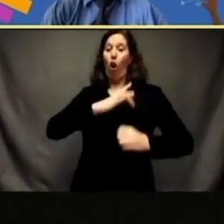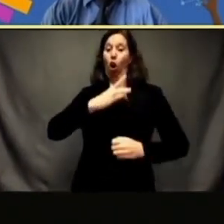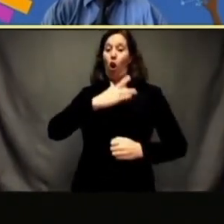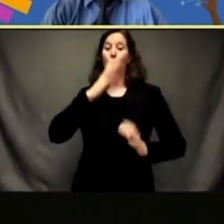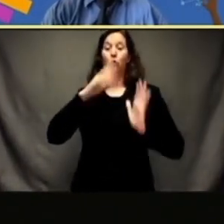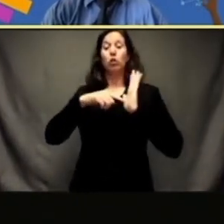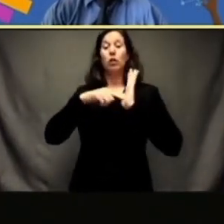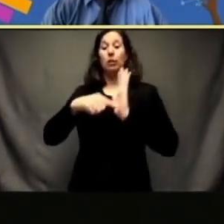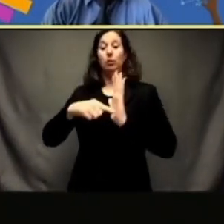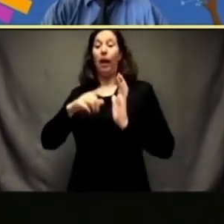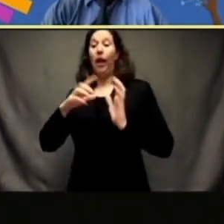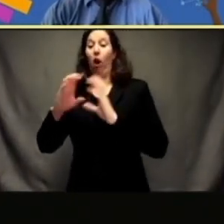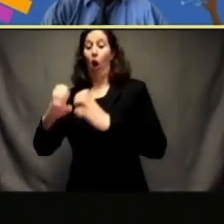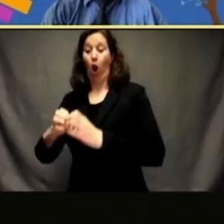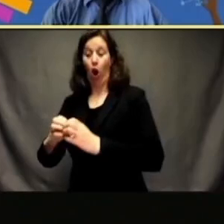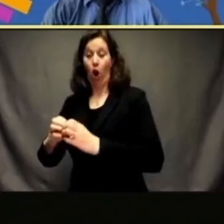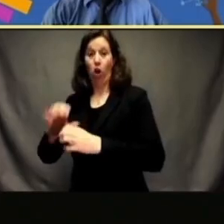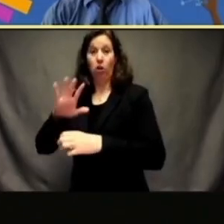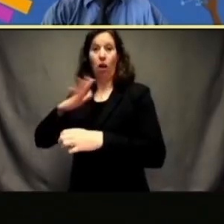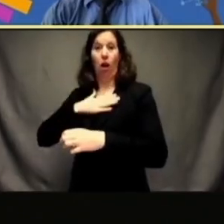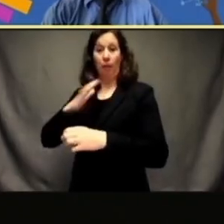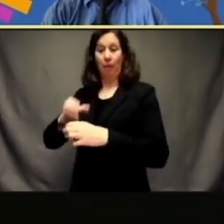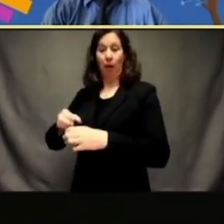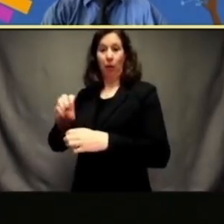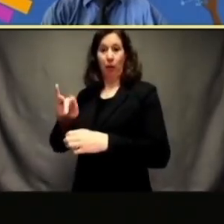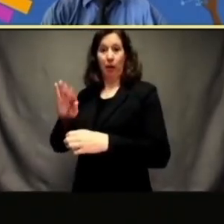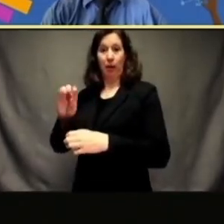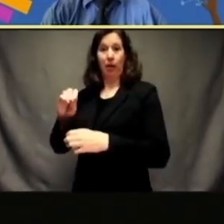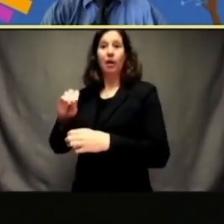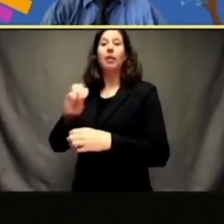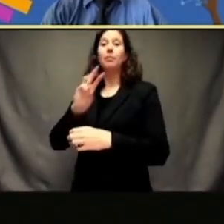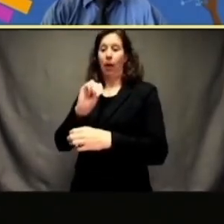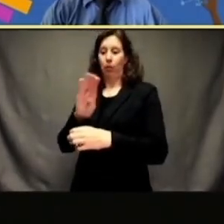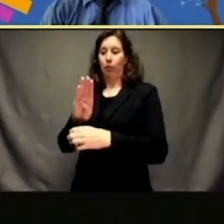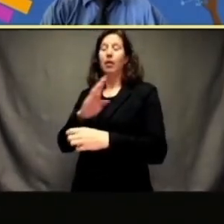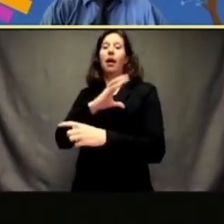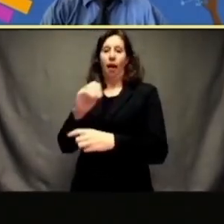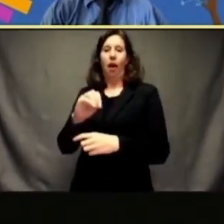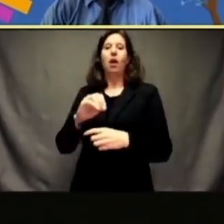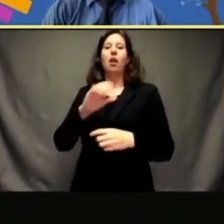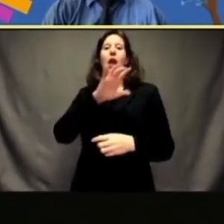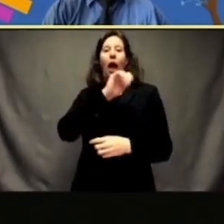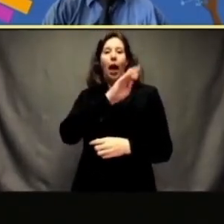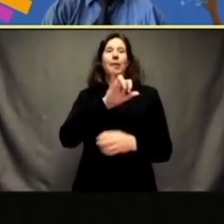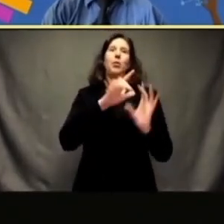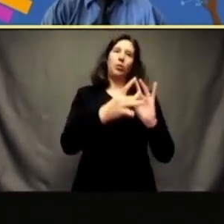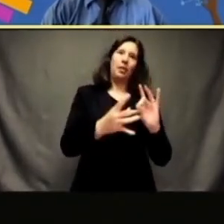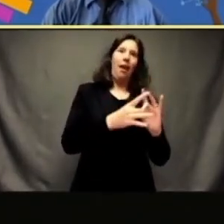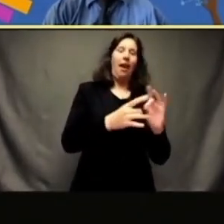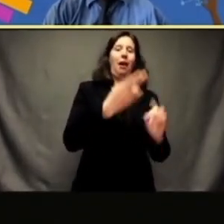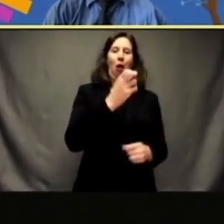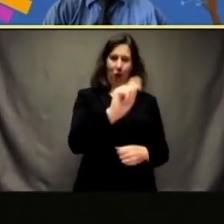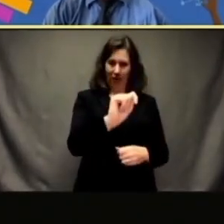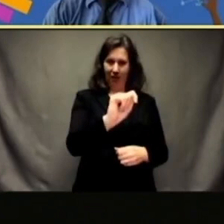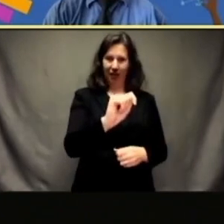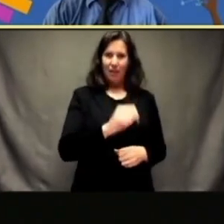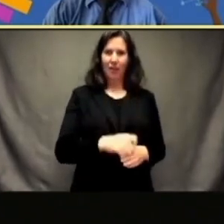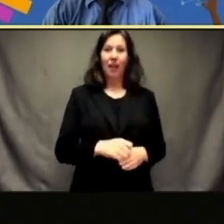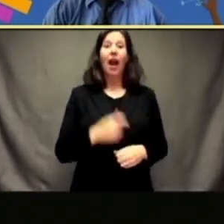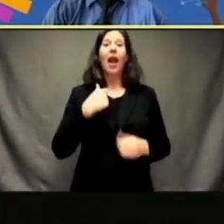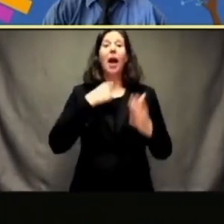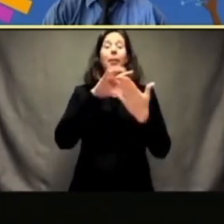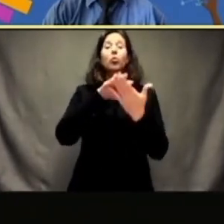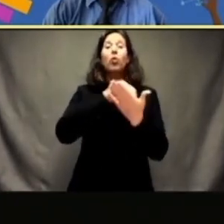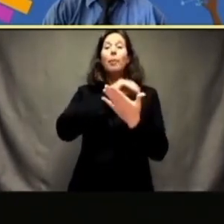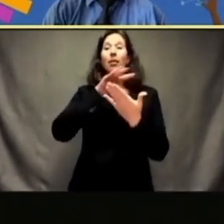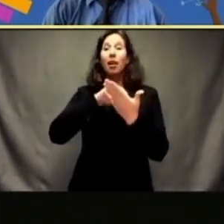in my microbit, and it's going to say heart. Abby's going to say heart. Now I'm going to replicate this because I want to put at least 3 different